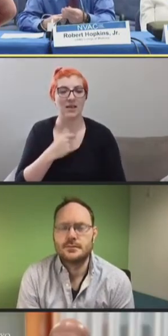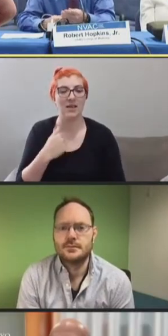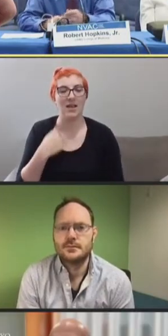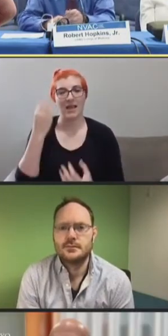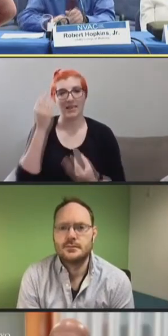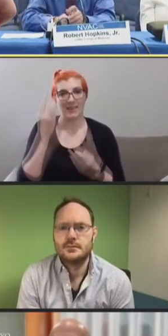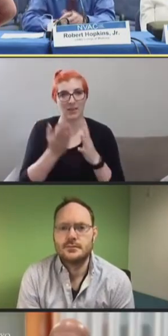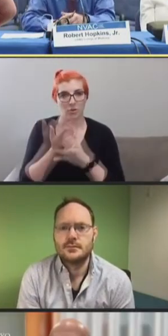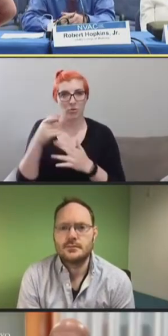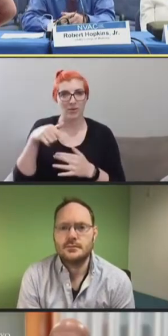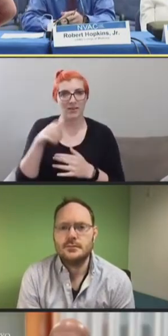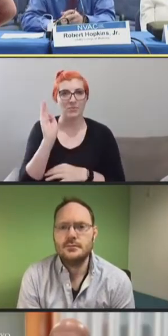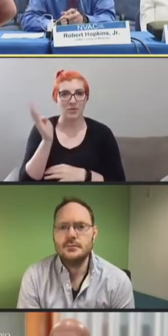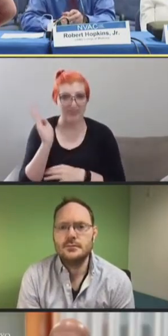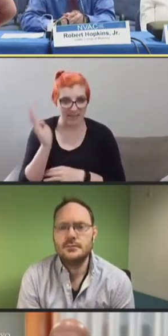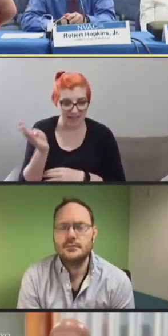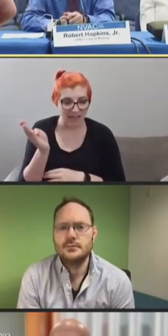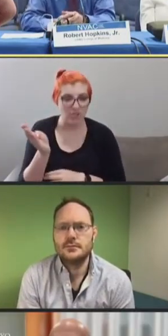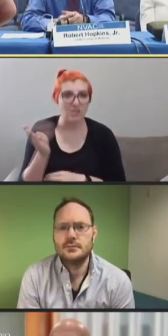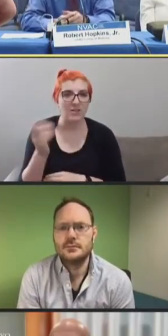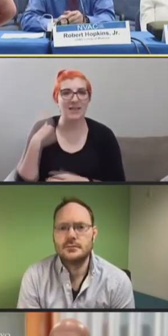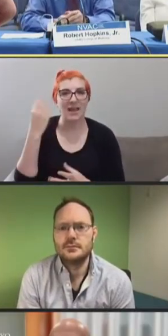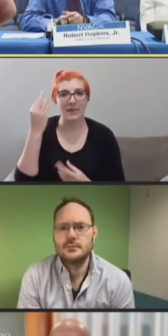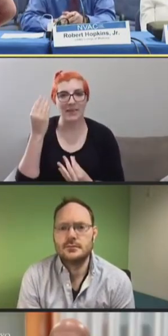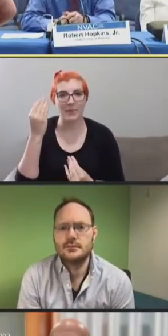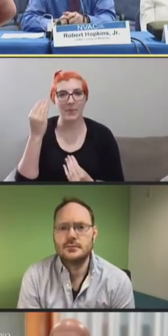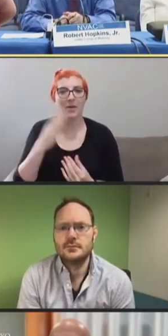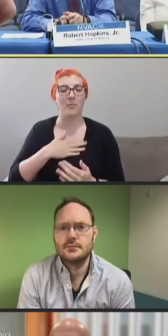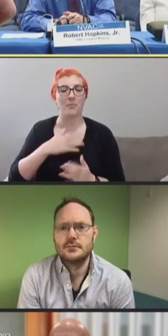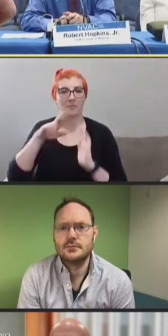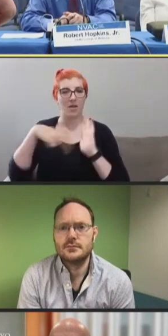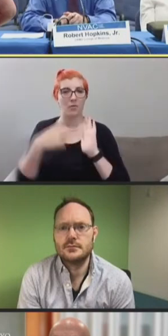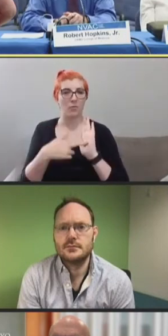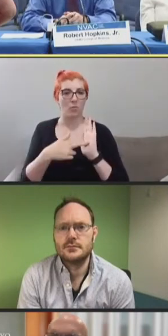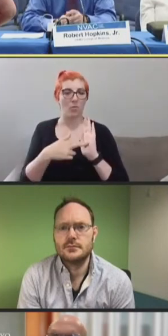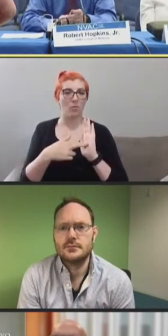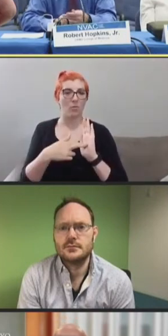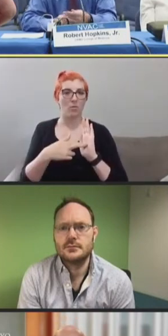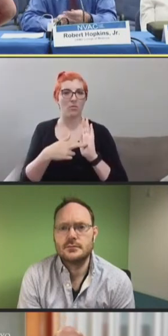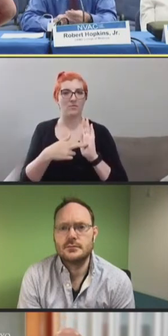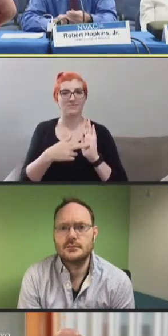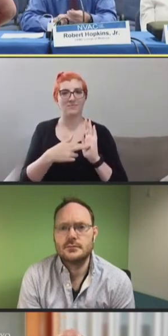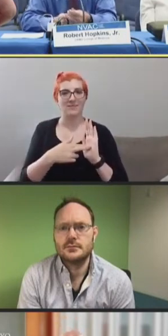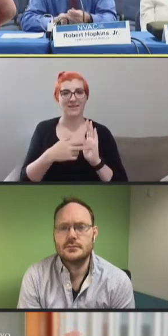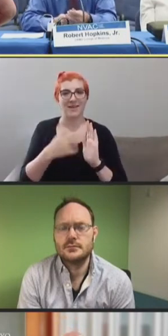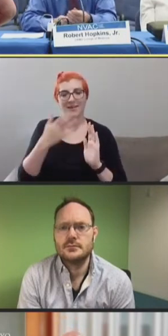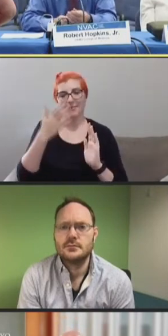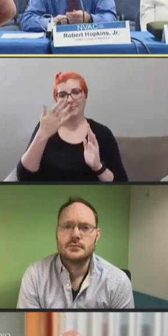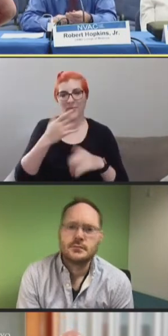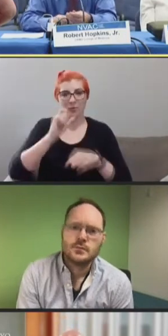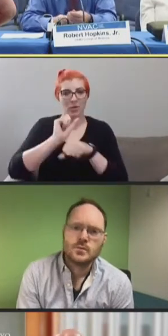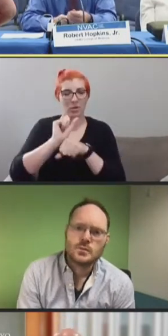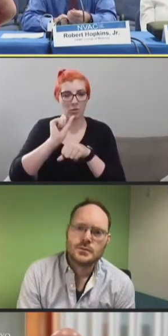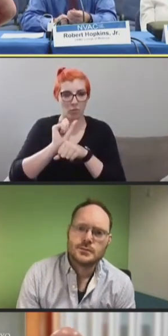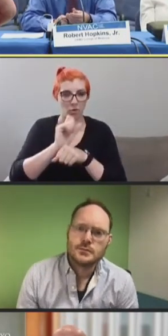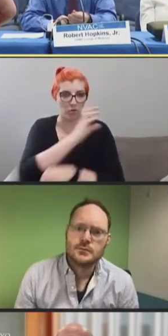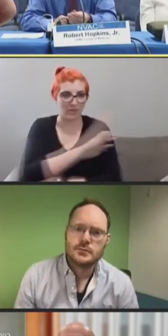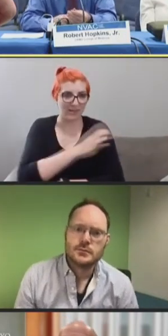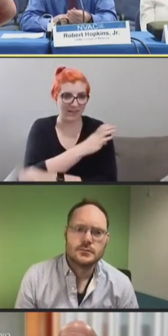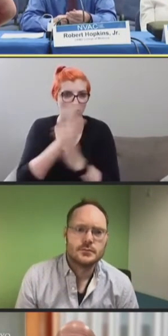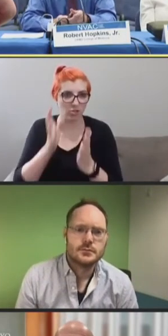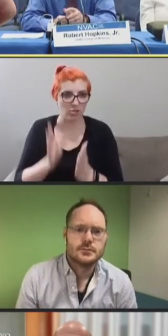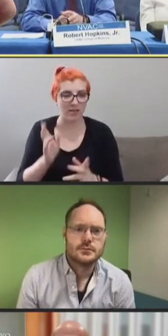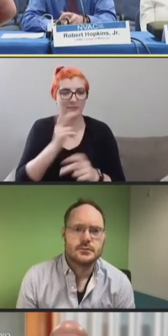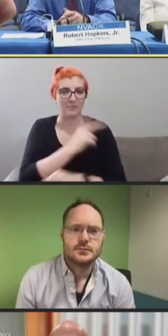these presentations, and I think about my role as a frontline clinician and patients coming in to